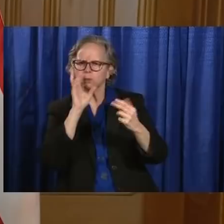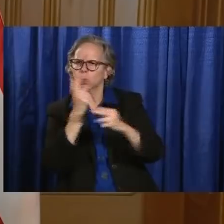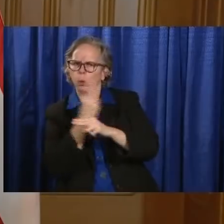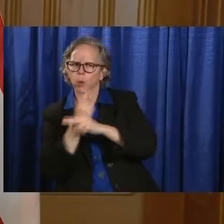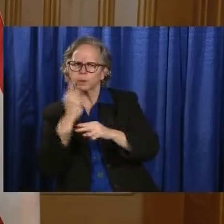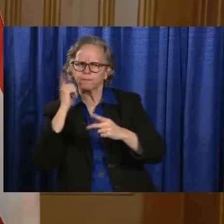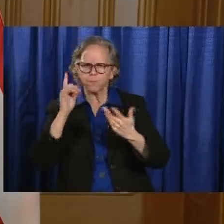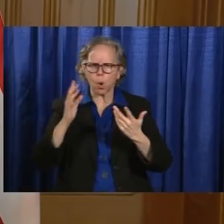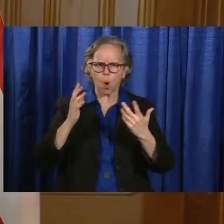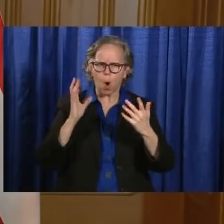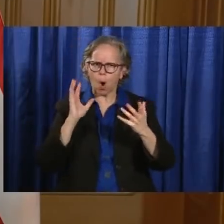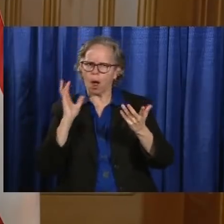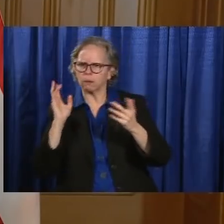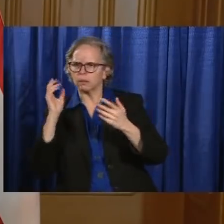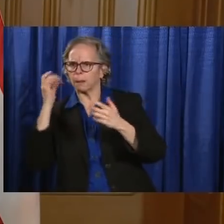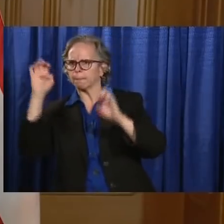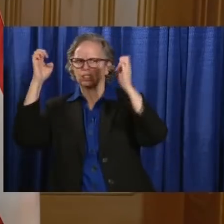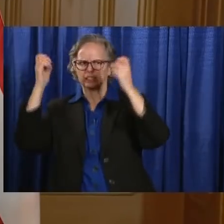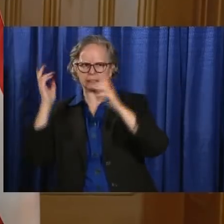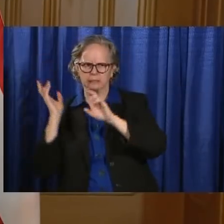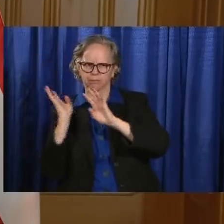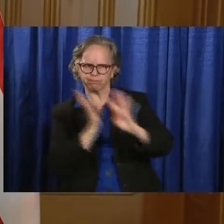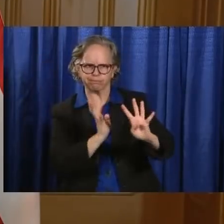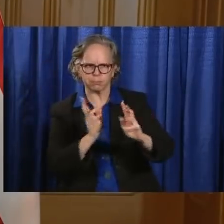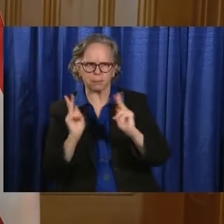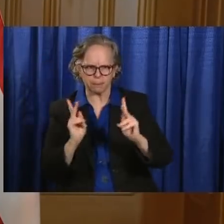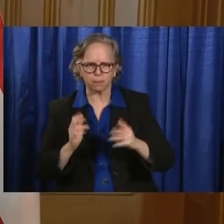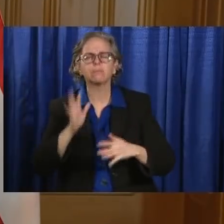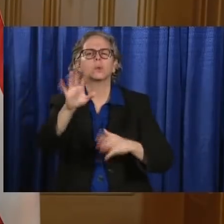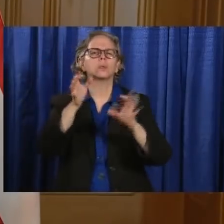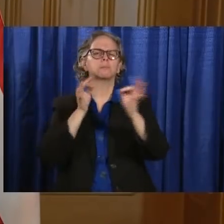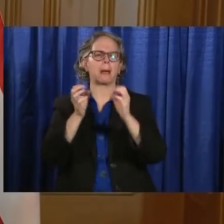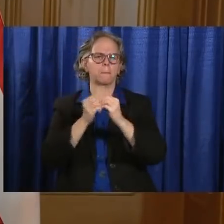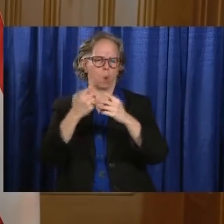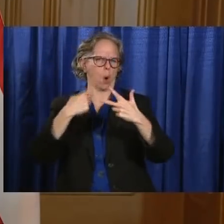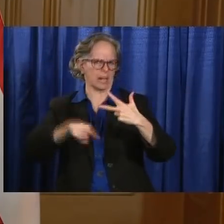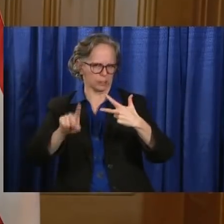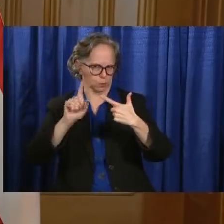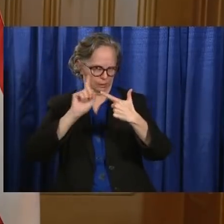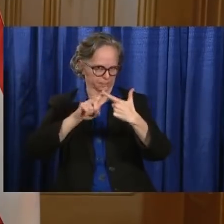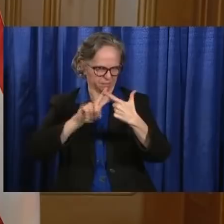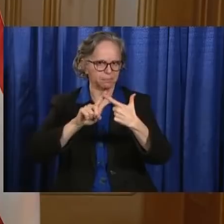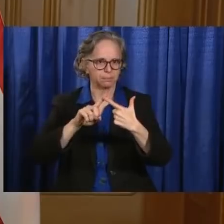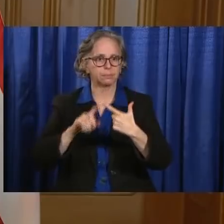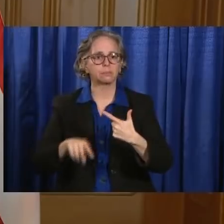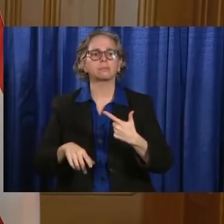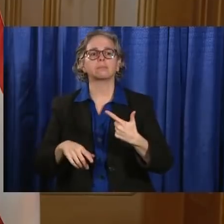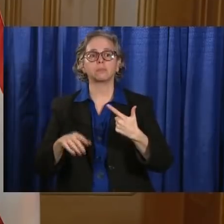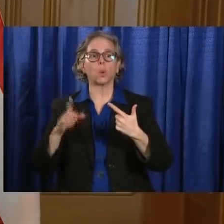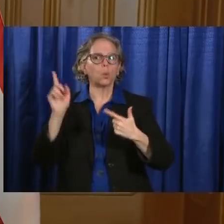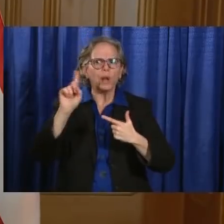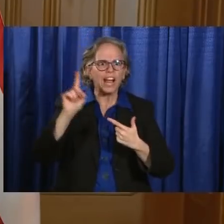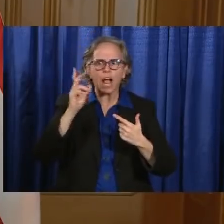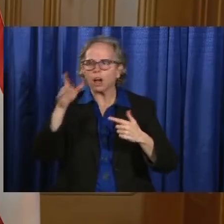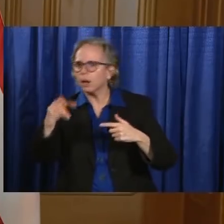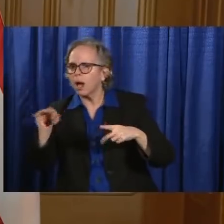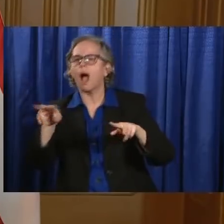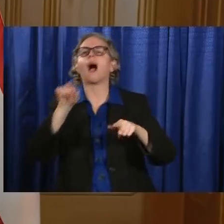more about that next week as we talk about where this build-out is actually going to occur in the different